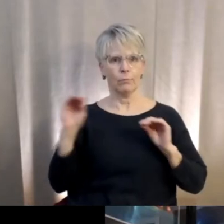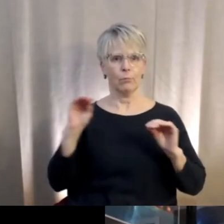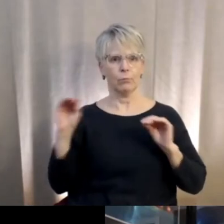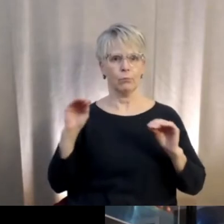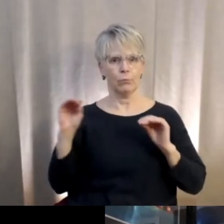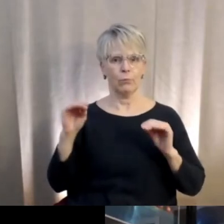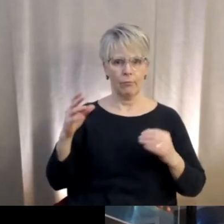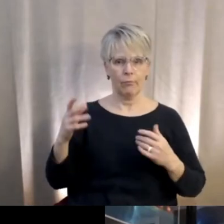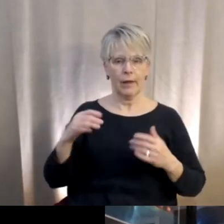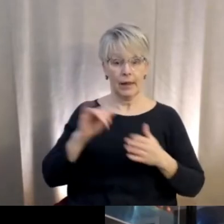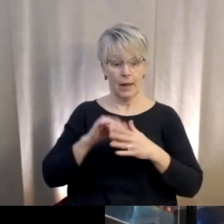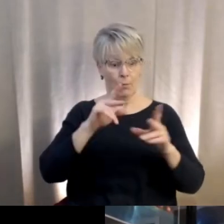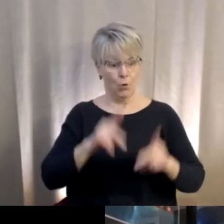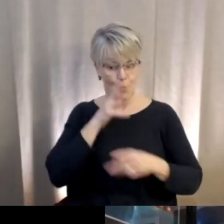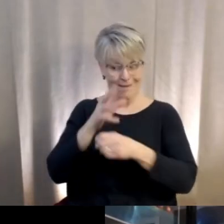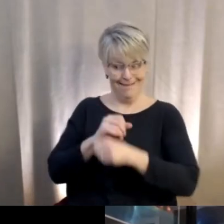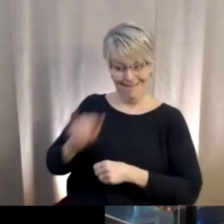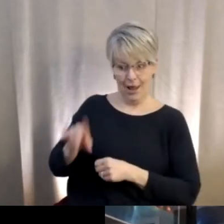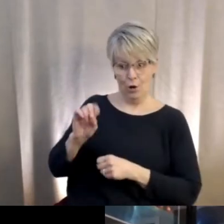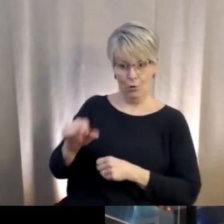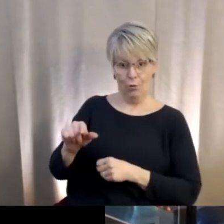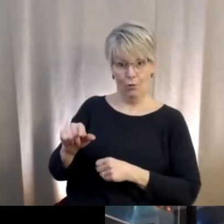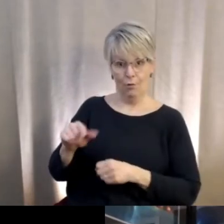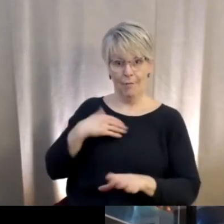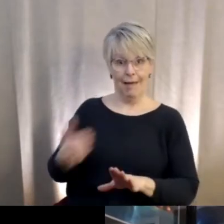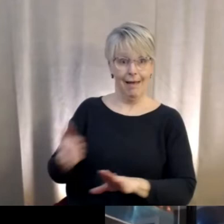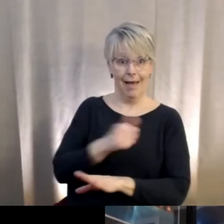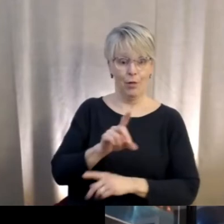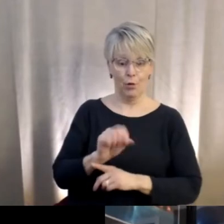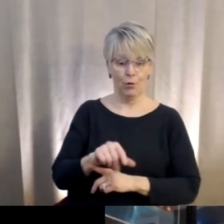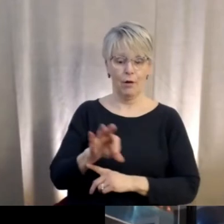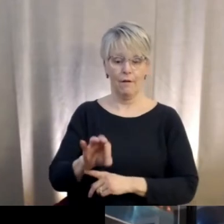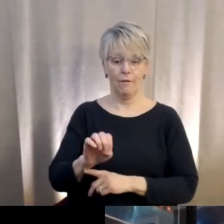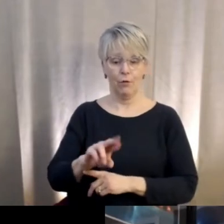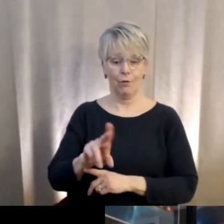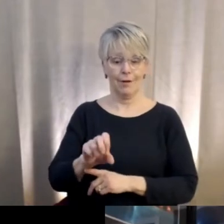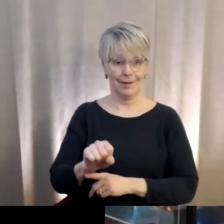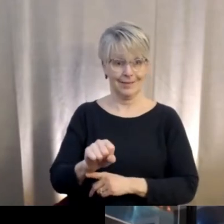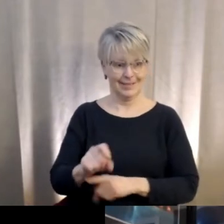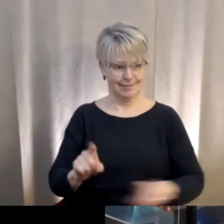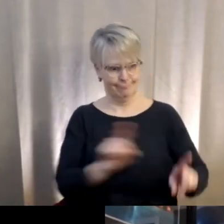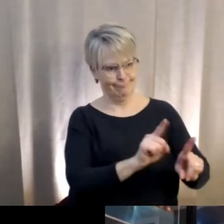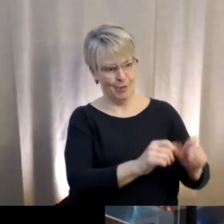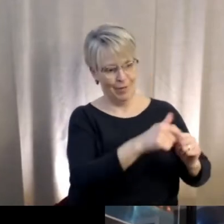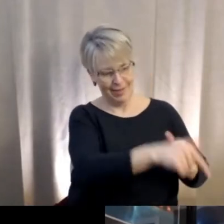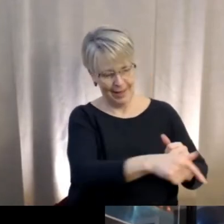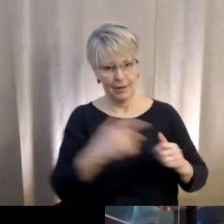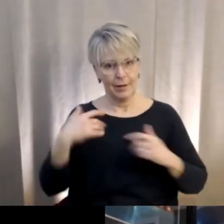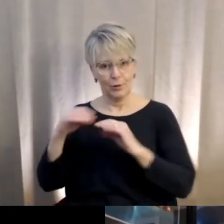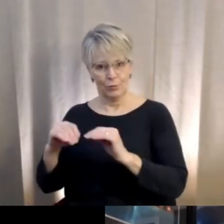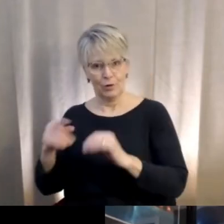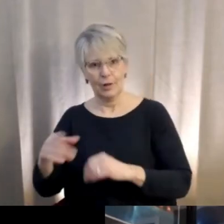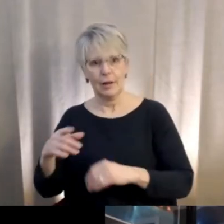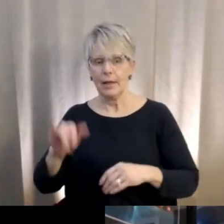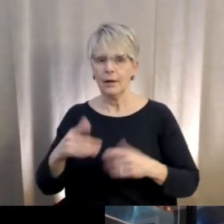like I've actually, the recipient of her, my other dog, Fergus, spends a lot of time with while she's being trained. And grounding is a big one